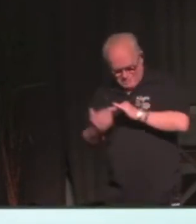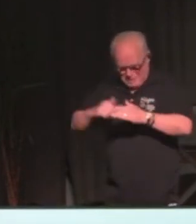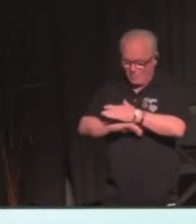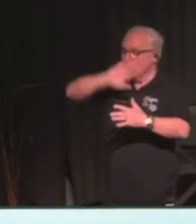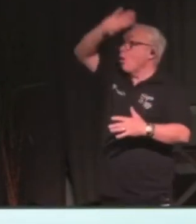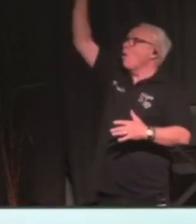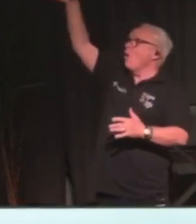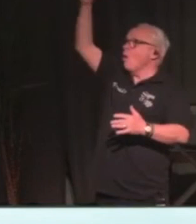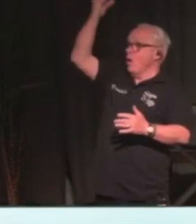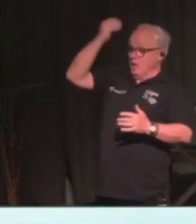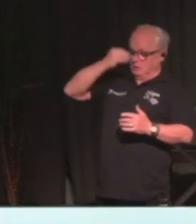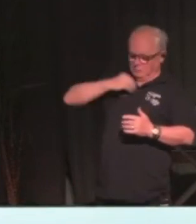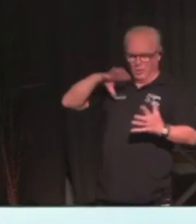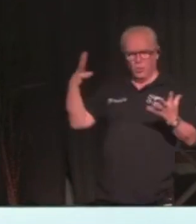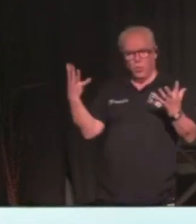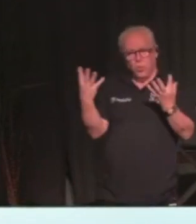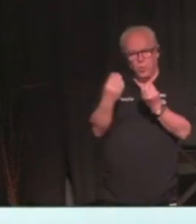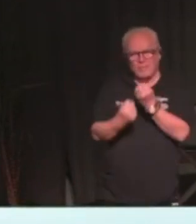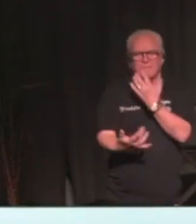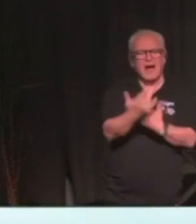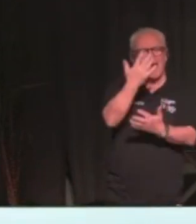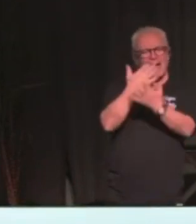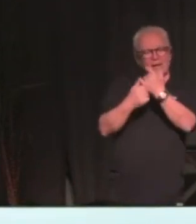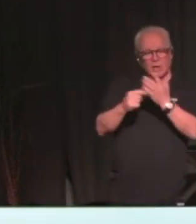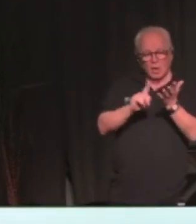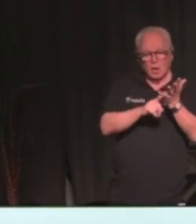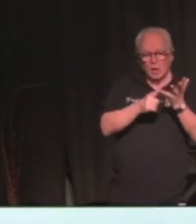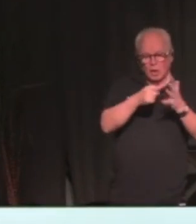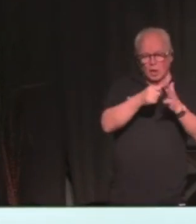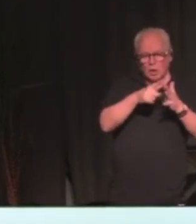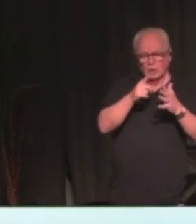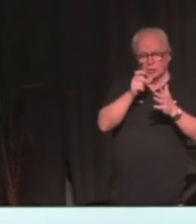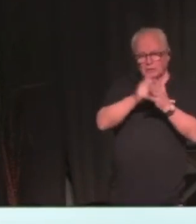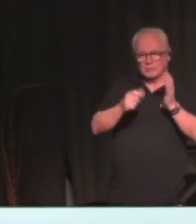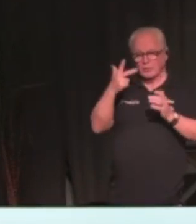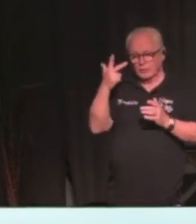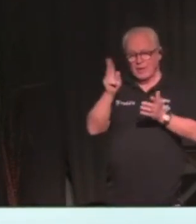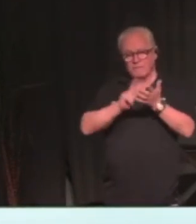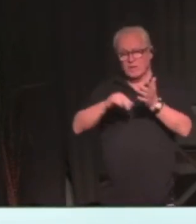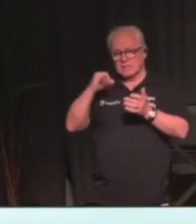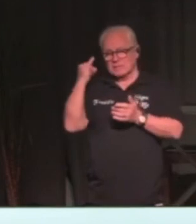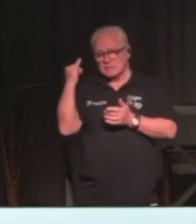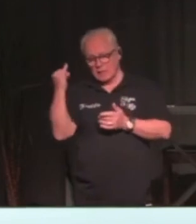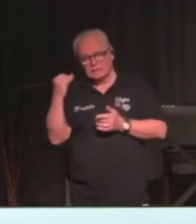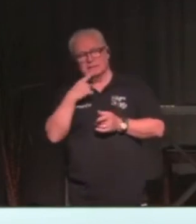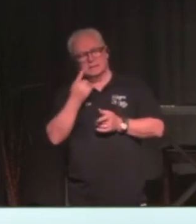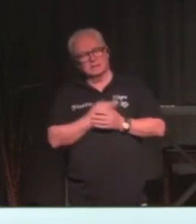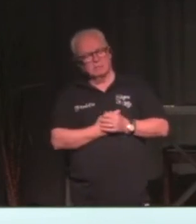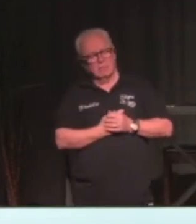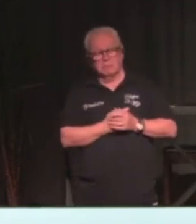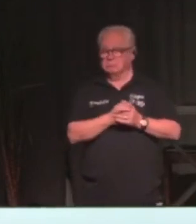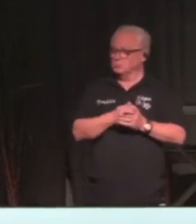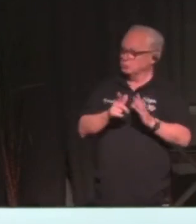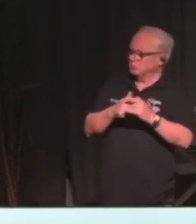Holy Spirit with fire. Luke chapter 3, verse 6. And as he's preaching, John looks